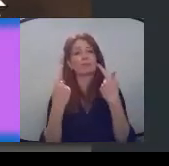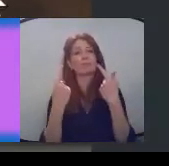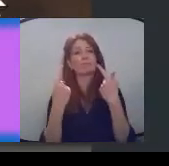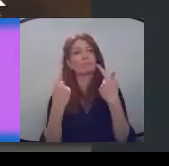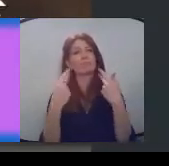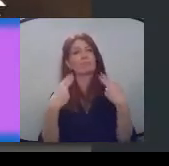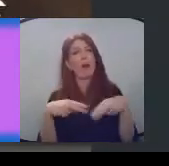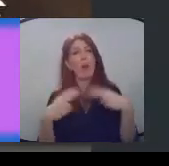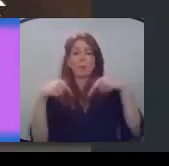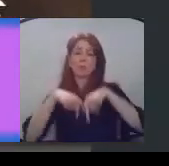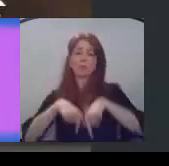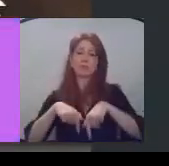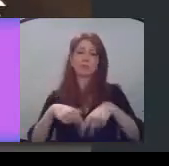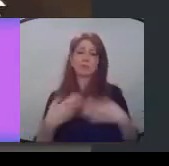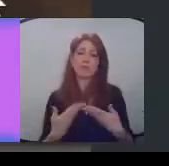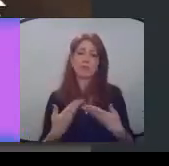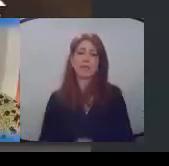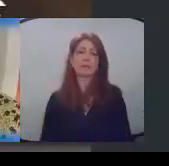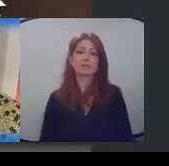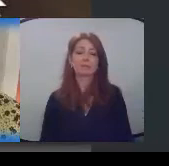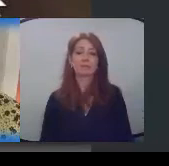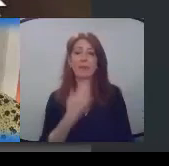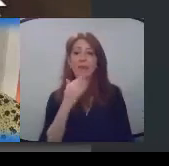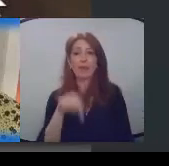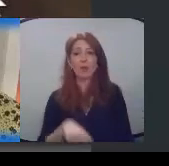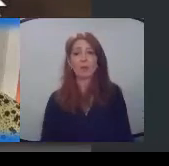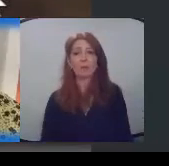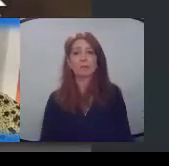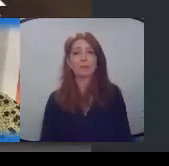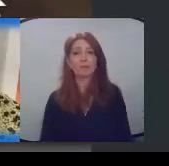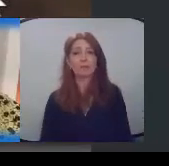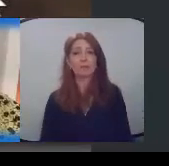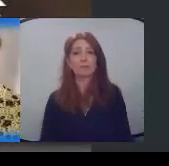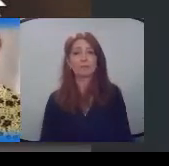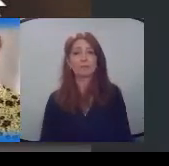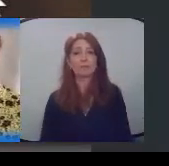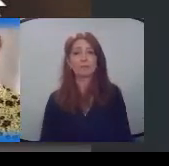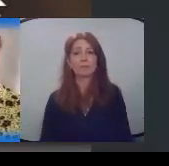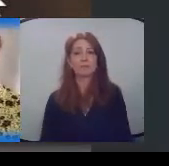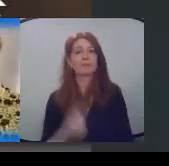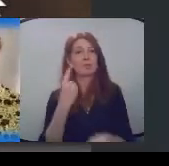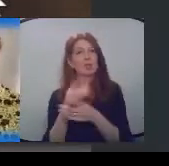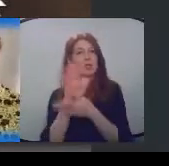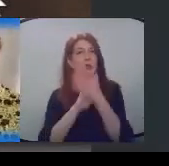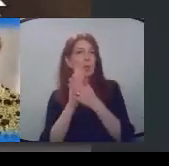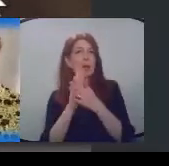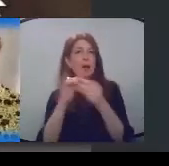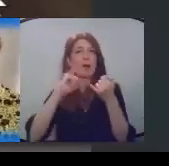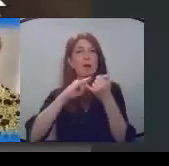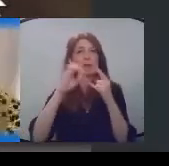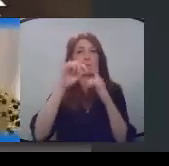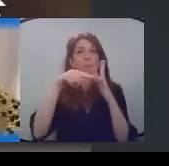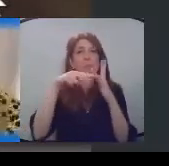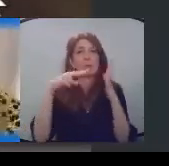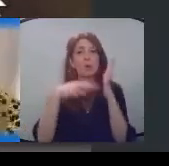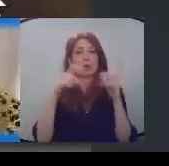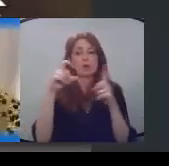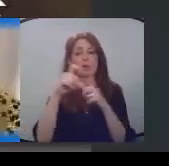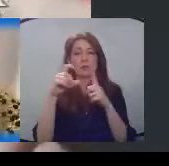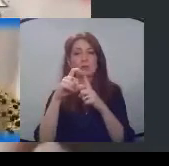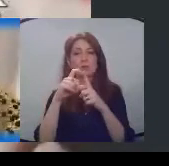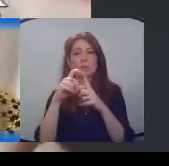here today, and thank you. So I'm just here to talk you through a little bit about Spon. So move next, please. We exist to give you